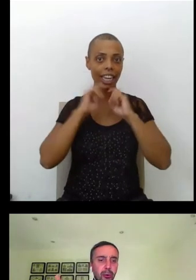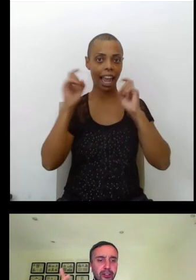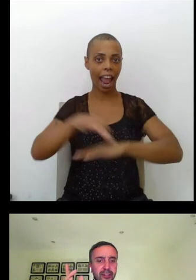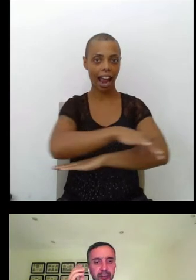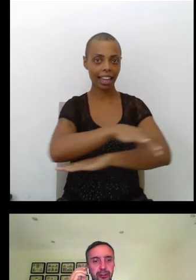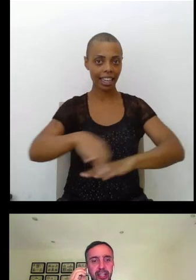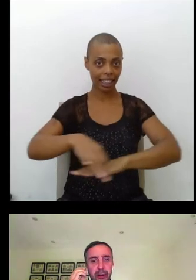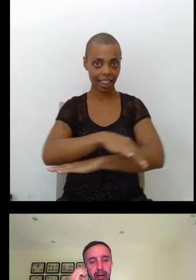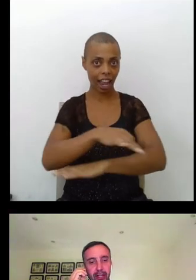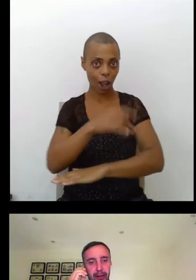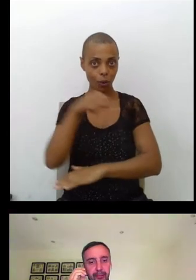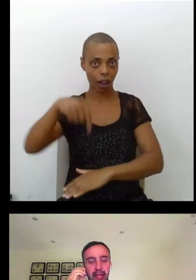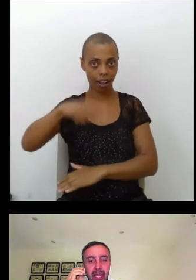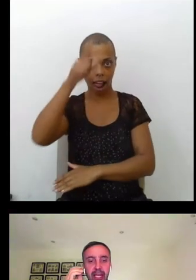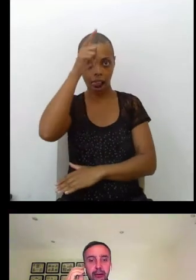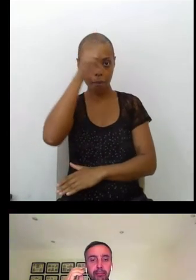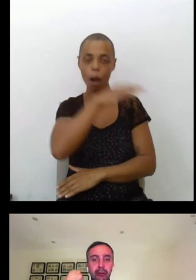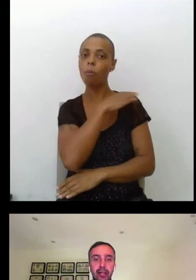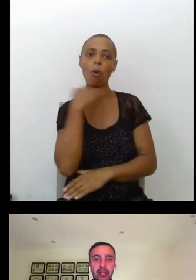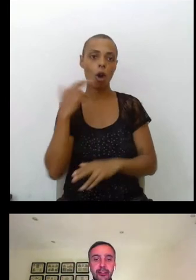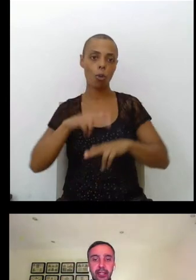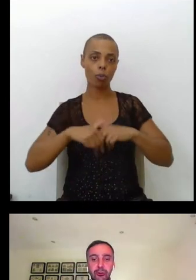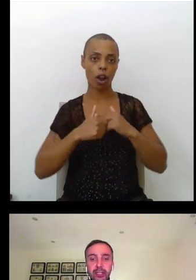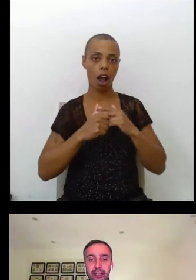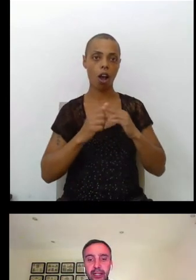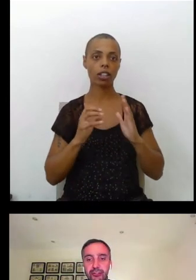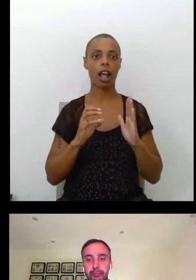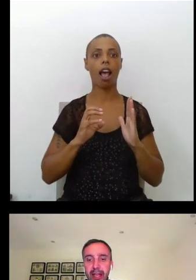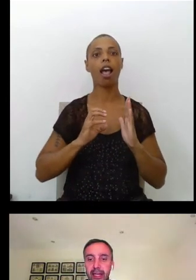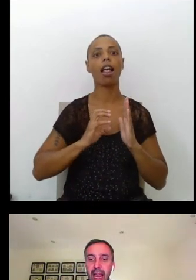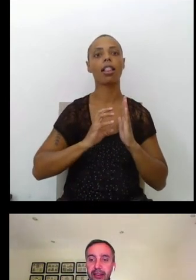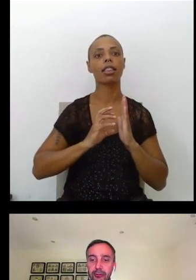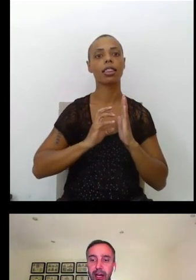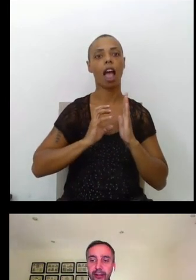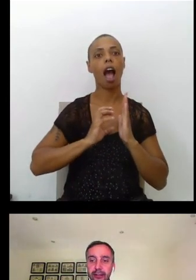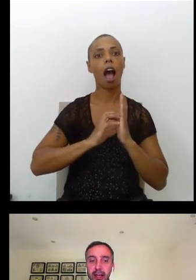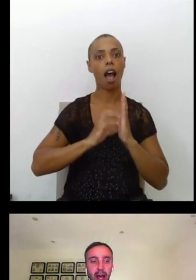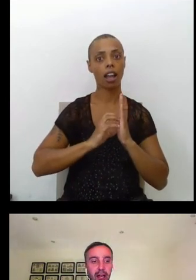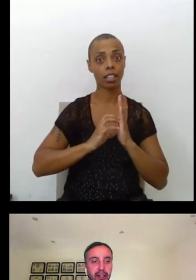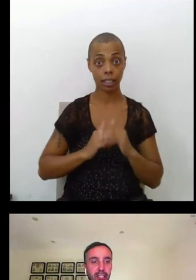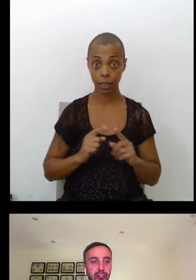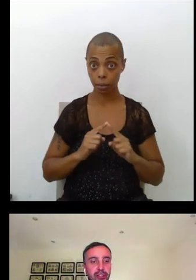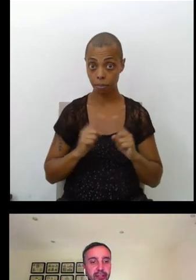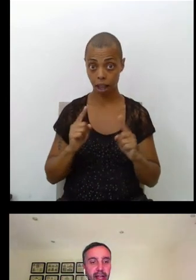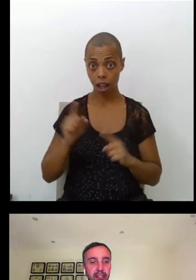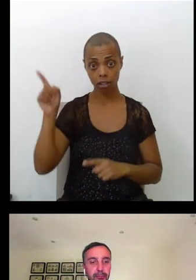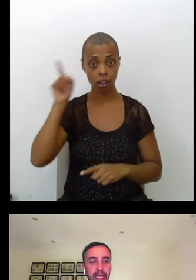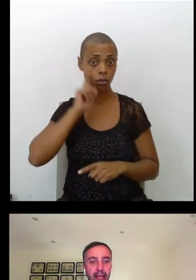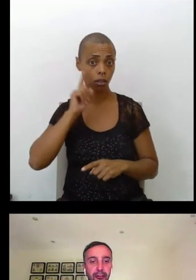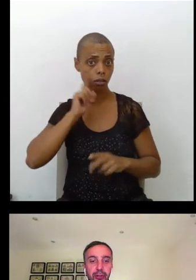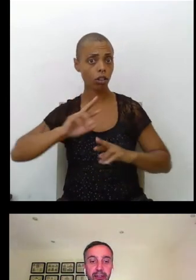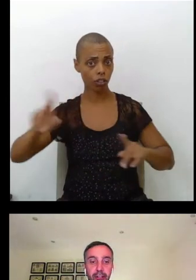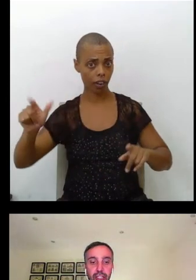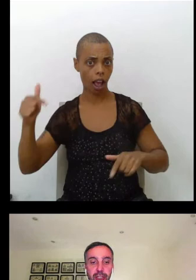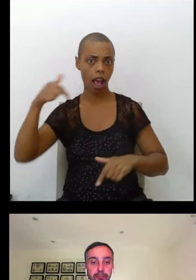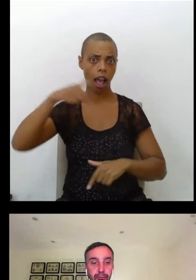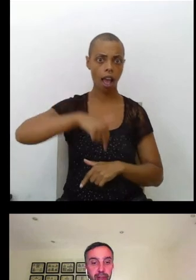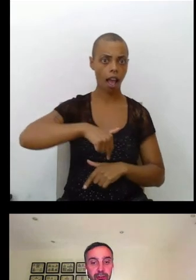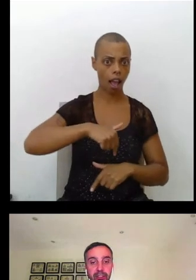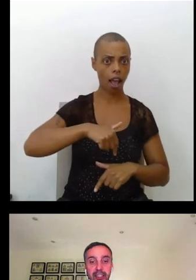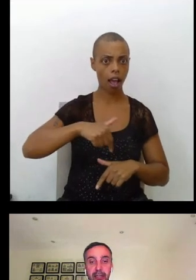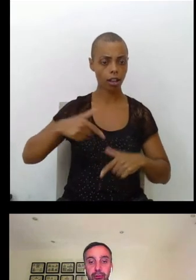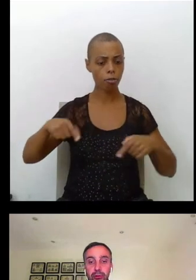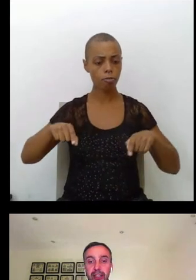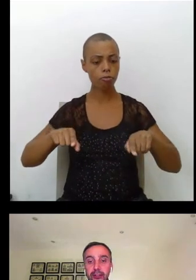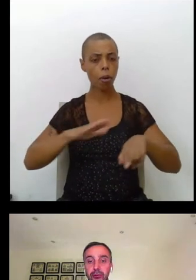it was different in America here parallel to the increasingly traumatic AIDS crisis architectural studies began to research